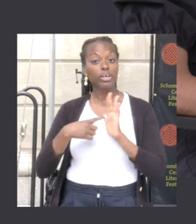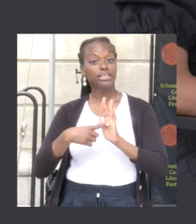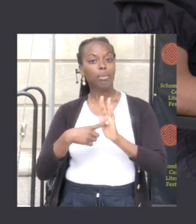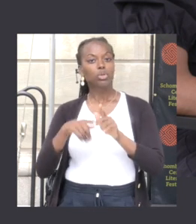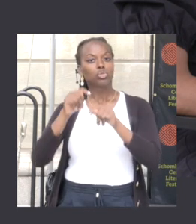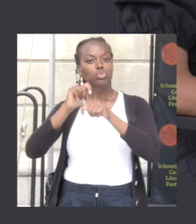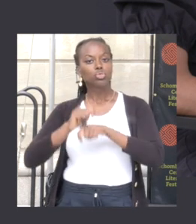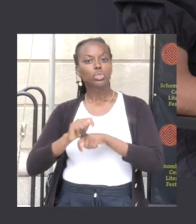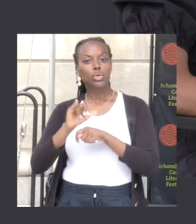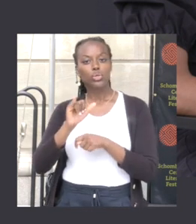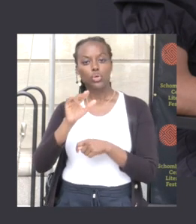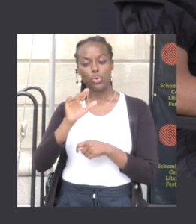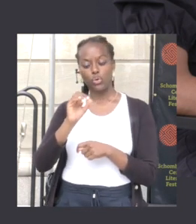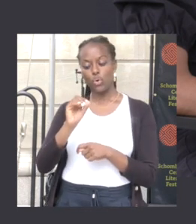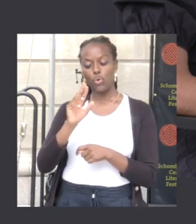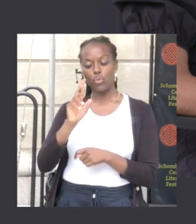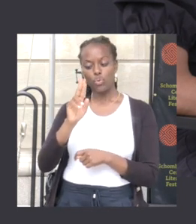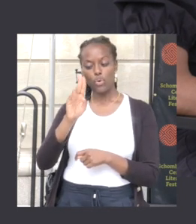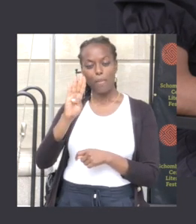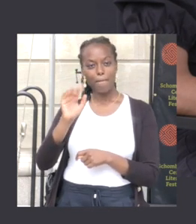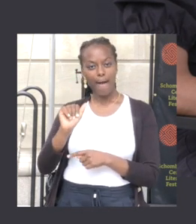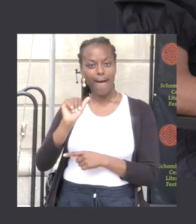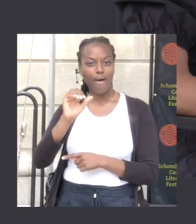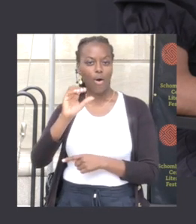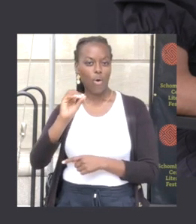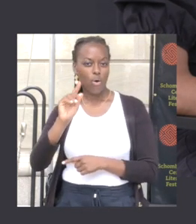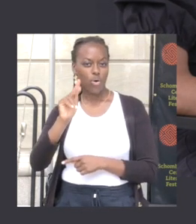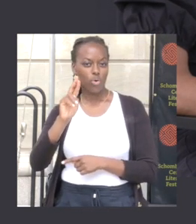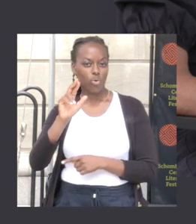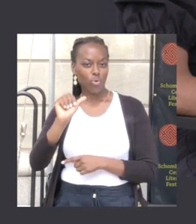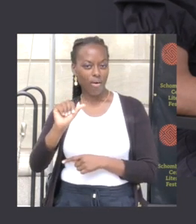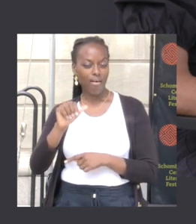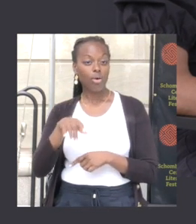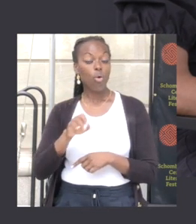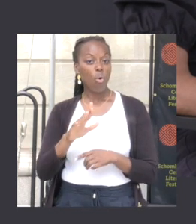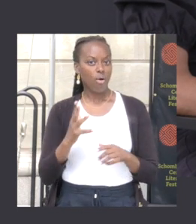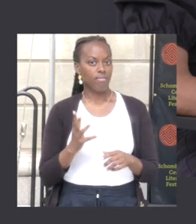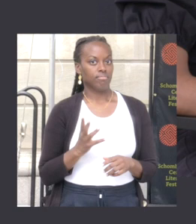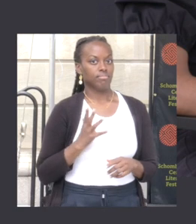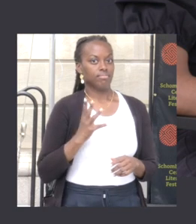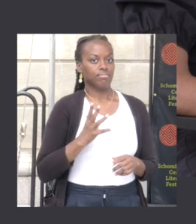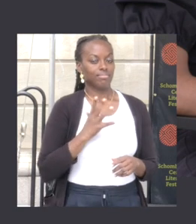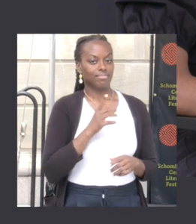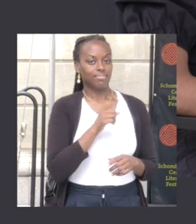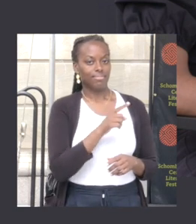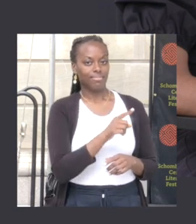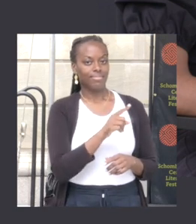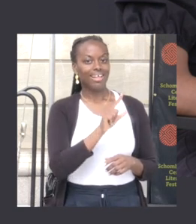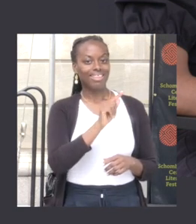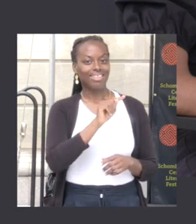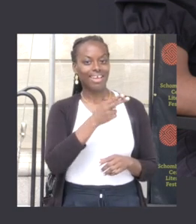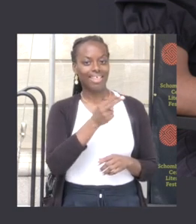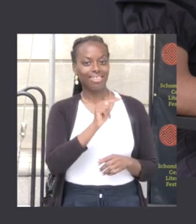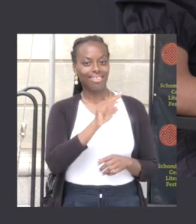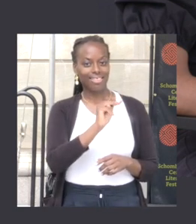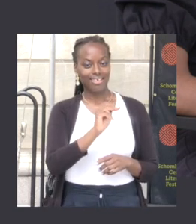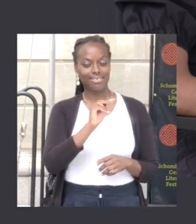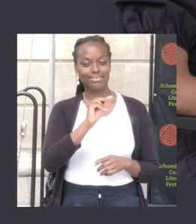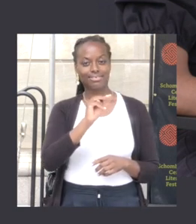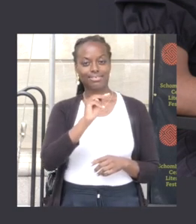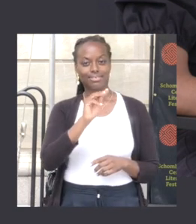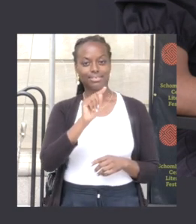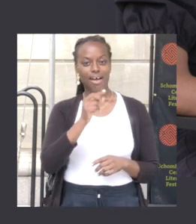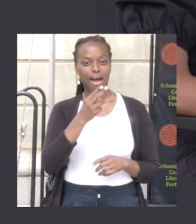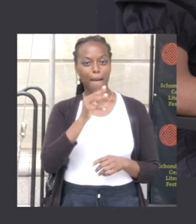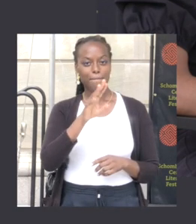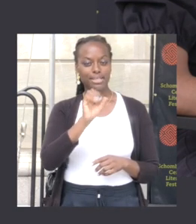Yoruba okra bath. Or you may be drawn to the more elaborate practices as with Latham Thomas's and Jocelyn Jackson's